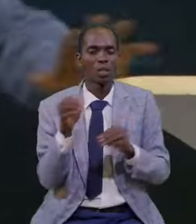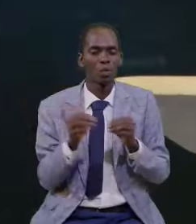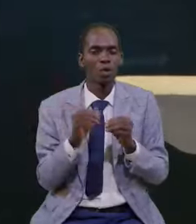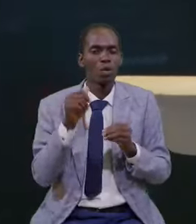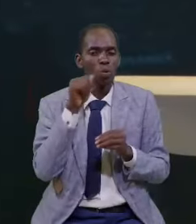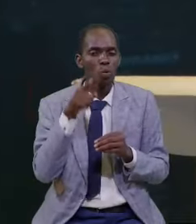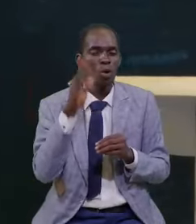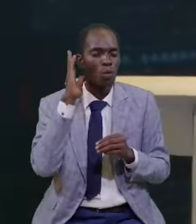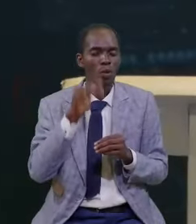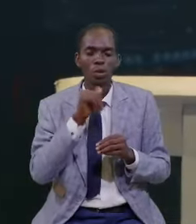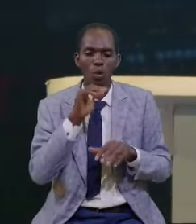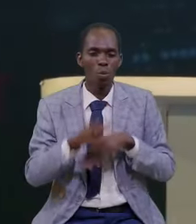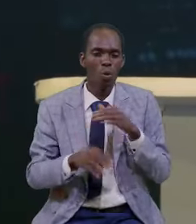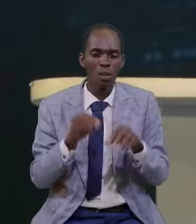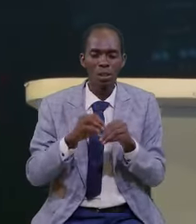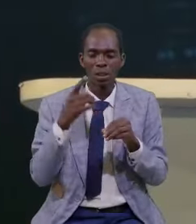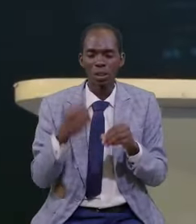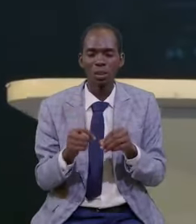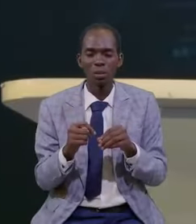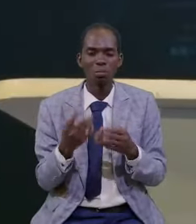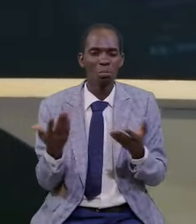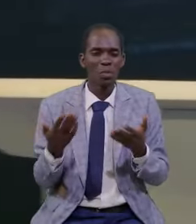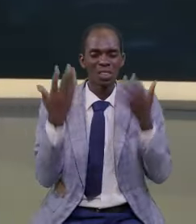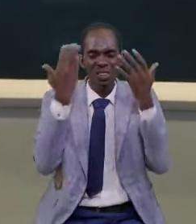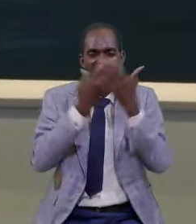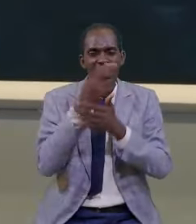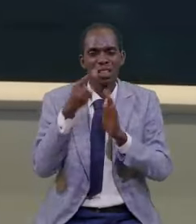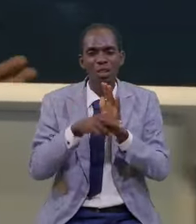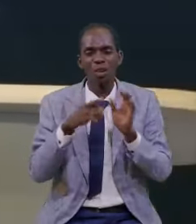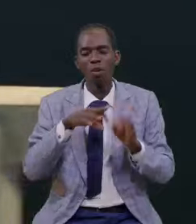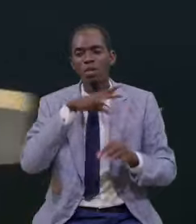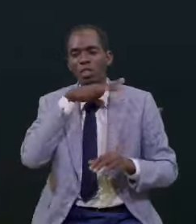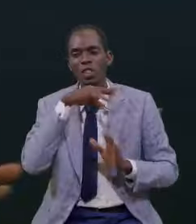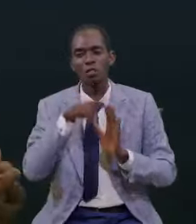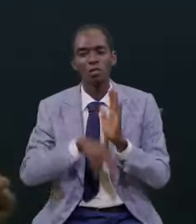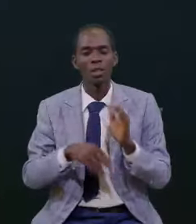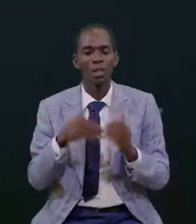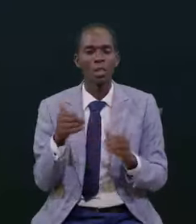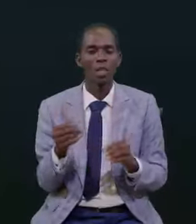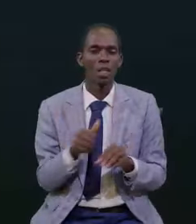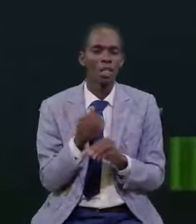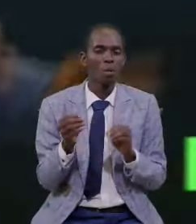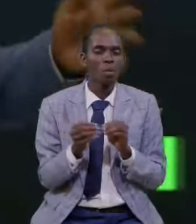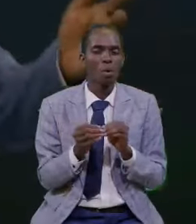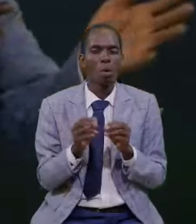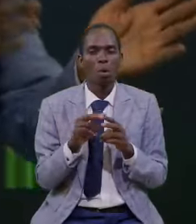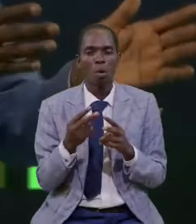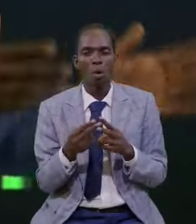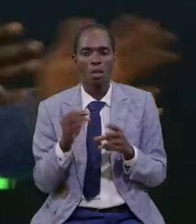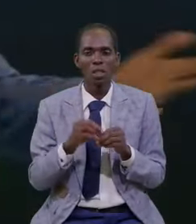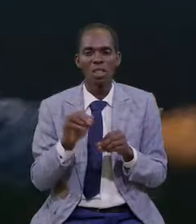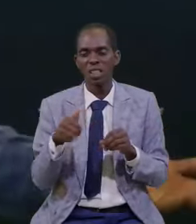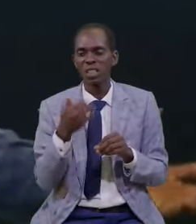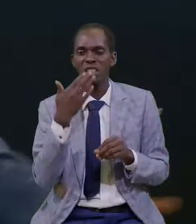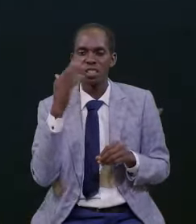iniquity anymore. She'll not walk in the darkness of evil, transgression anymore.